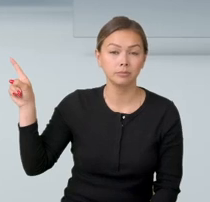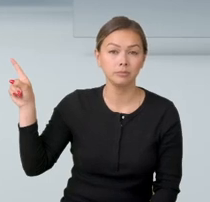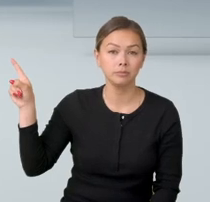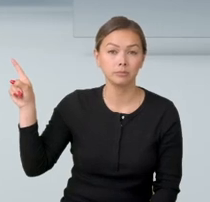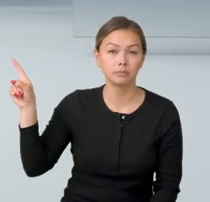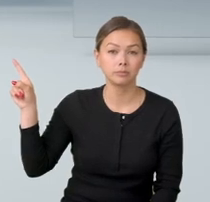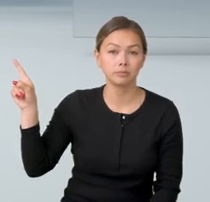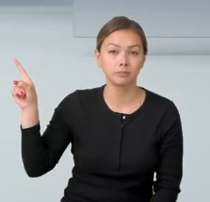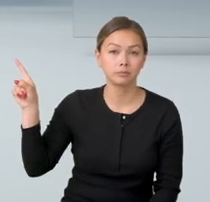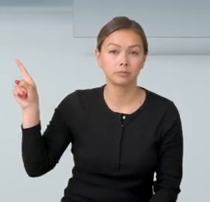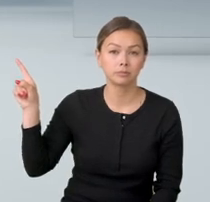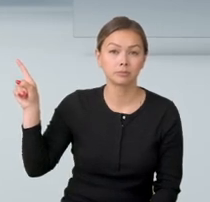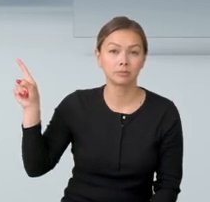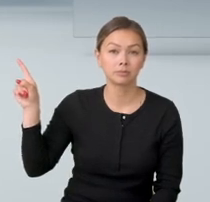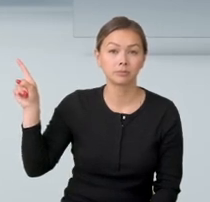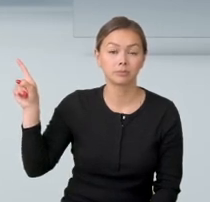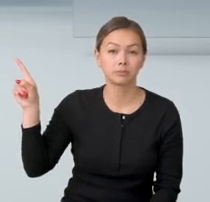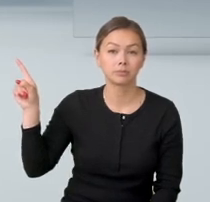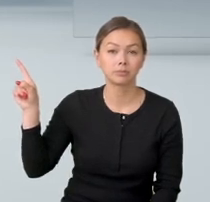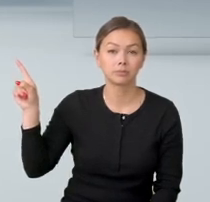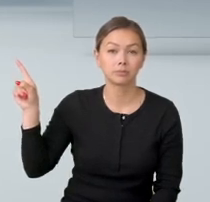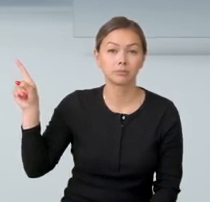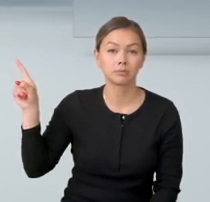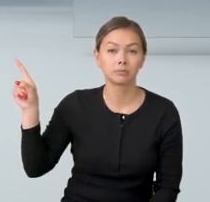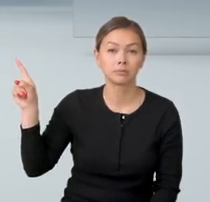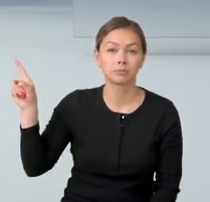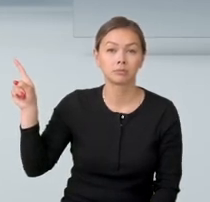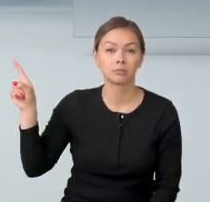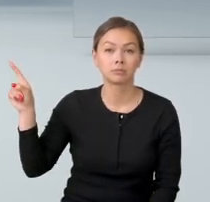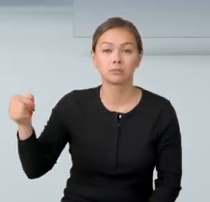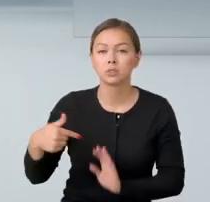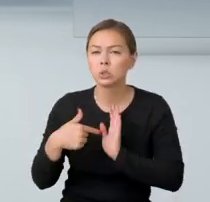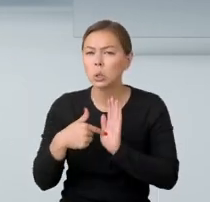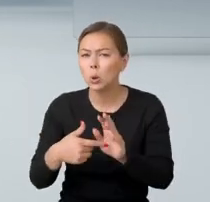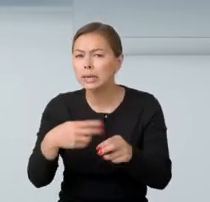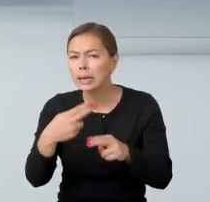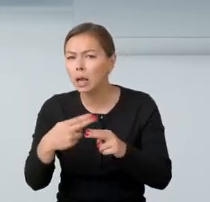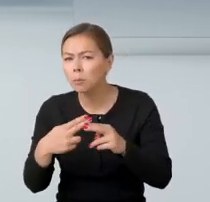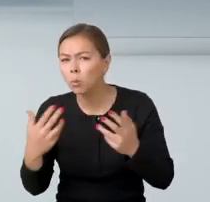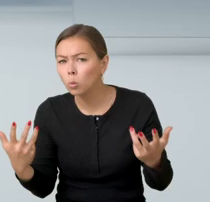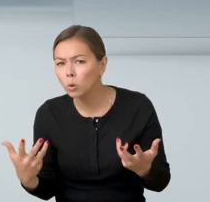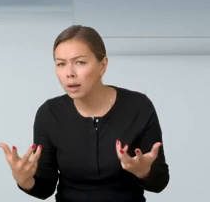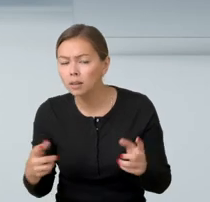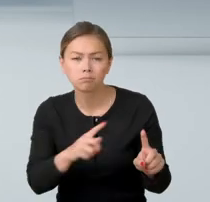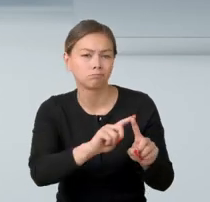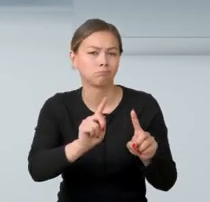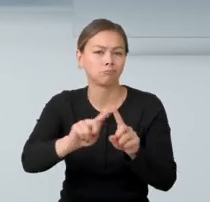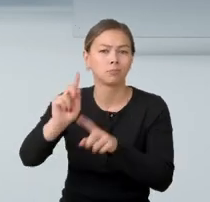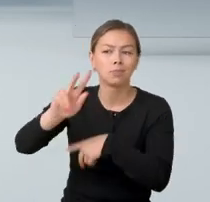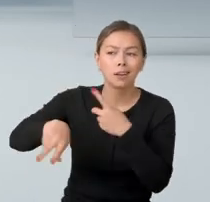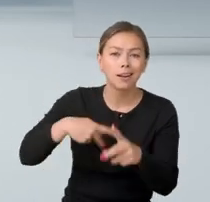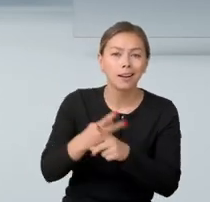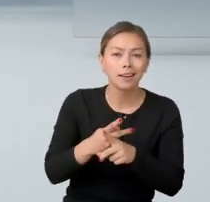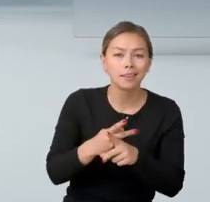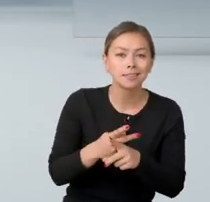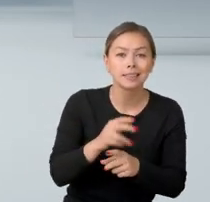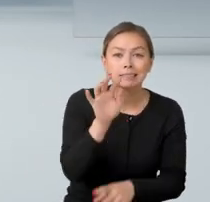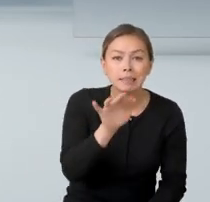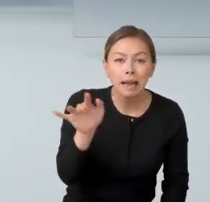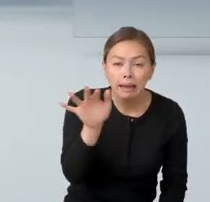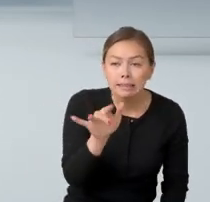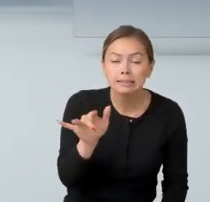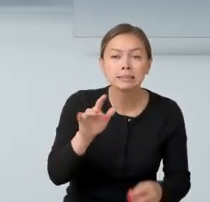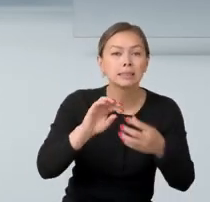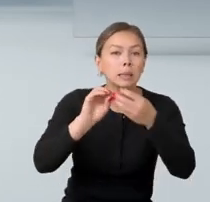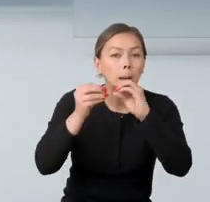I navigate on it I can check uh and say what is the display name of this column I have multiple types like text